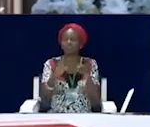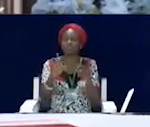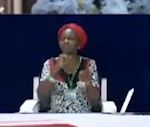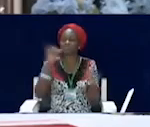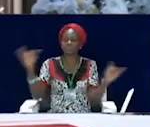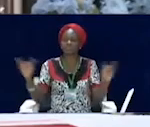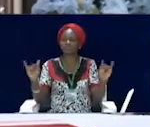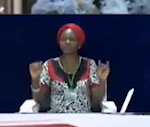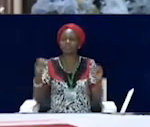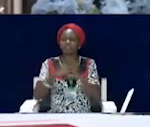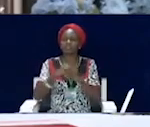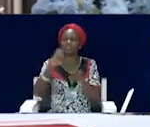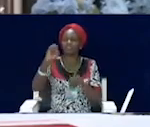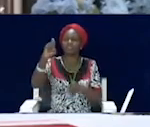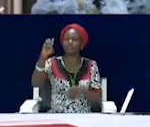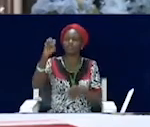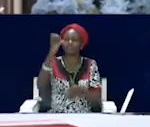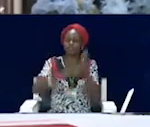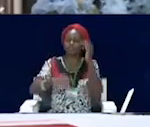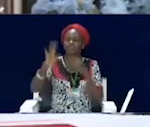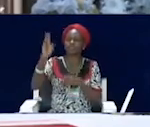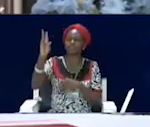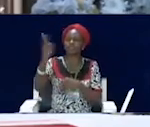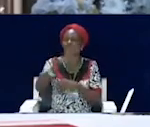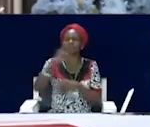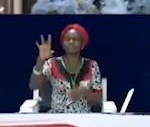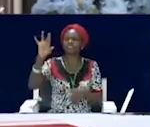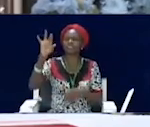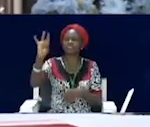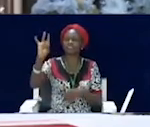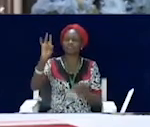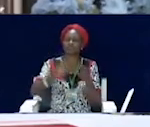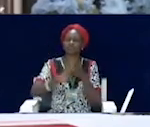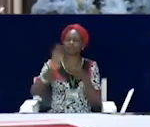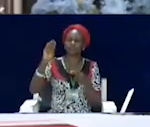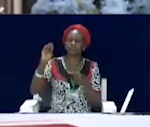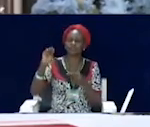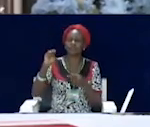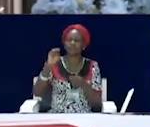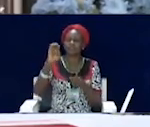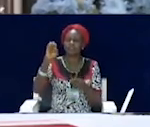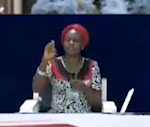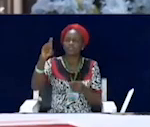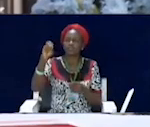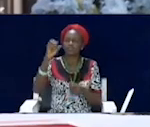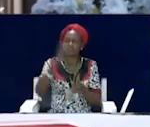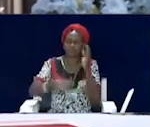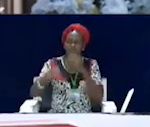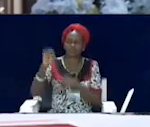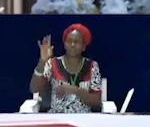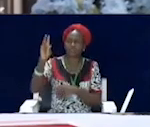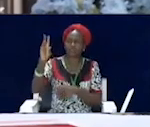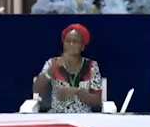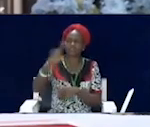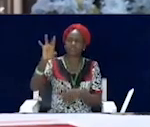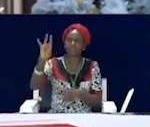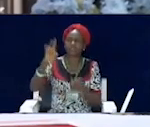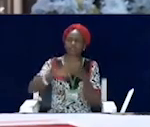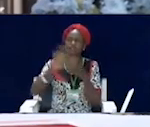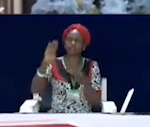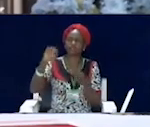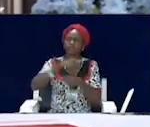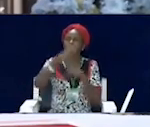In Exodus chapter 17, from verse 8 to 14, Exodus 17, 8 to 14, when